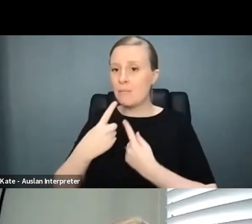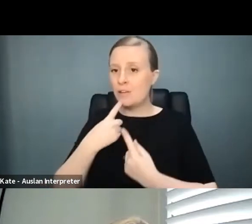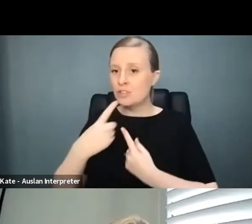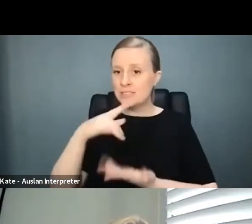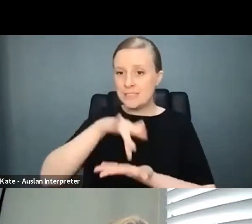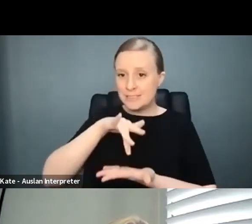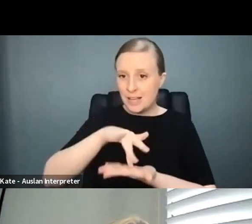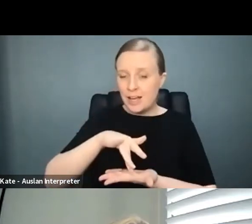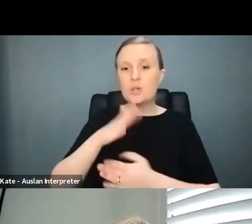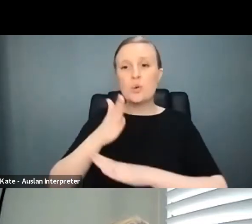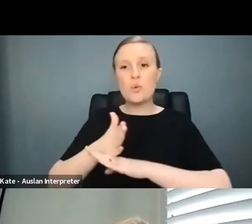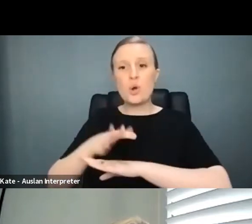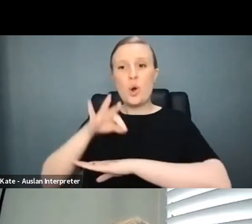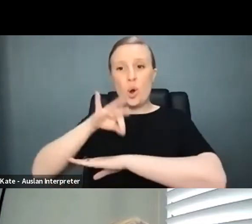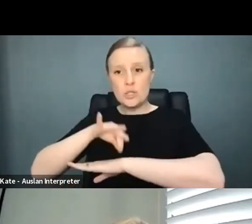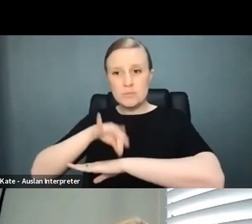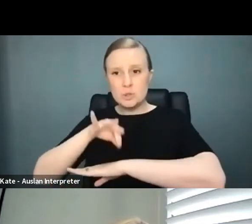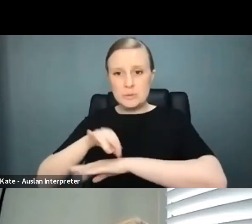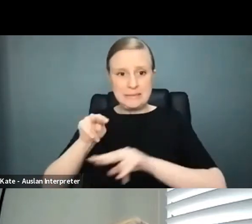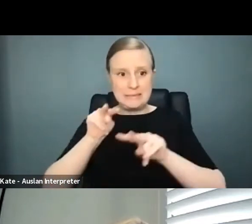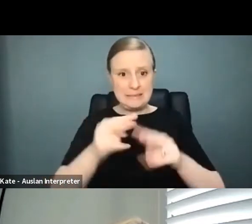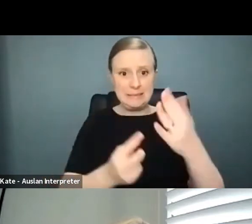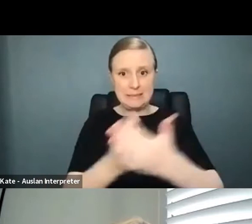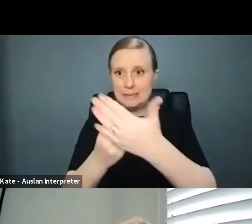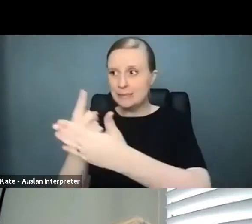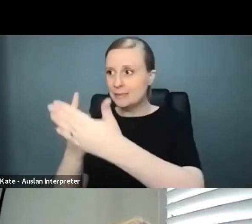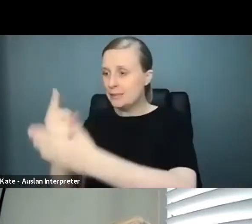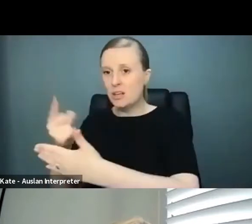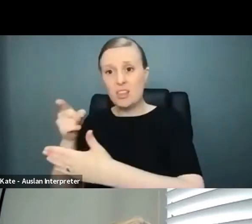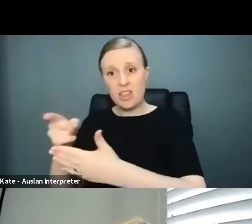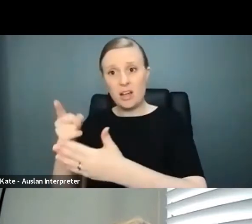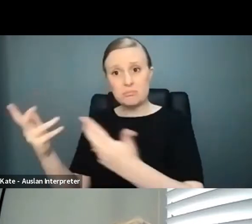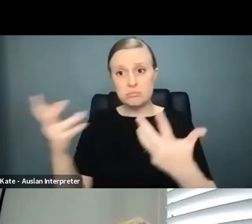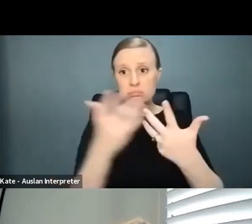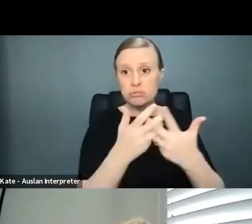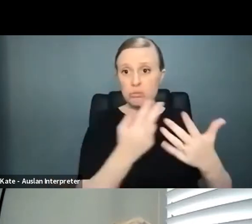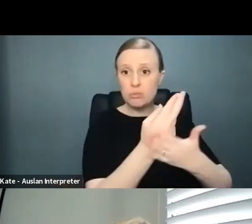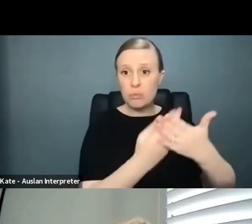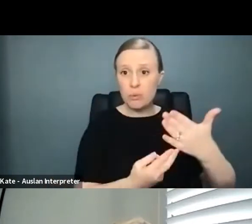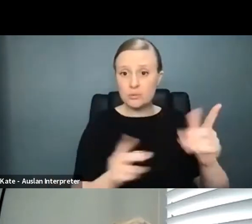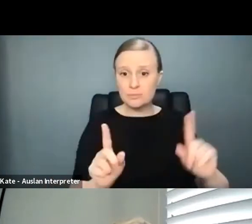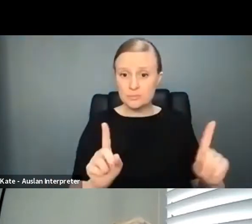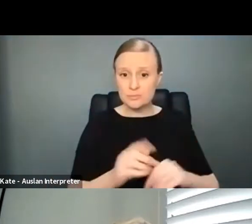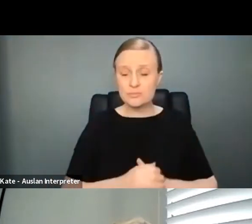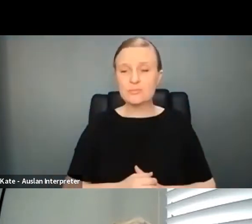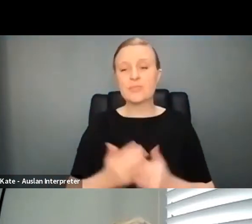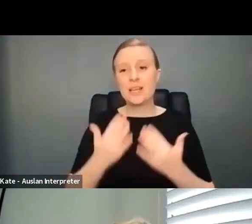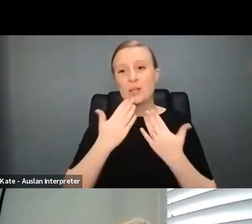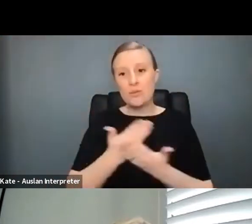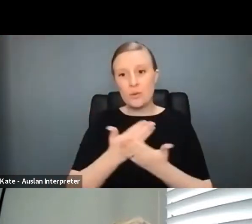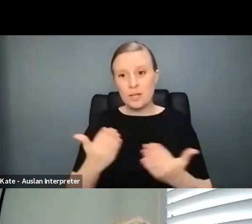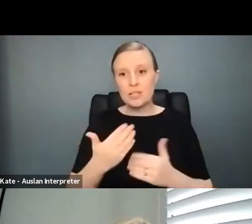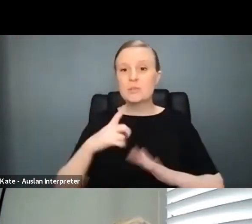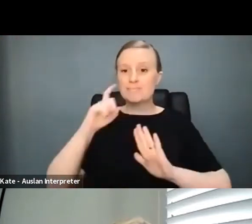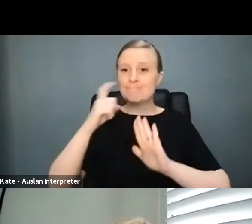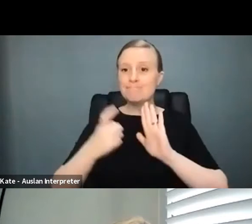Hospital. Thanks, Daniel, and everyone for the opportunity to speak. I just need to acknowledge that I'm on the traditional lands